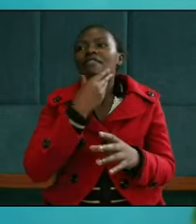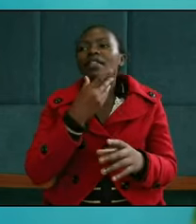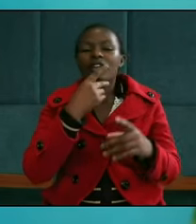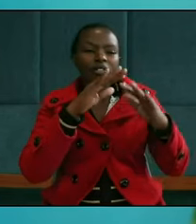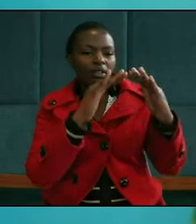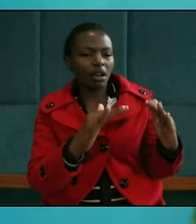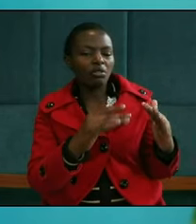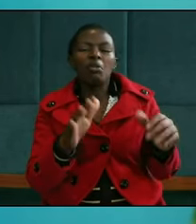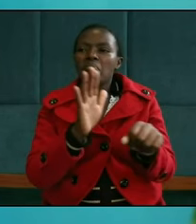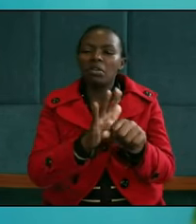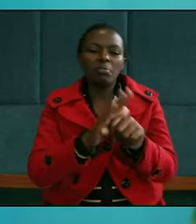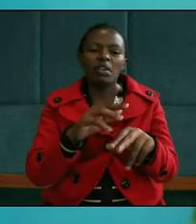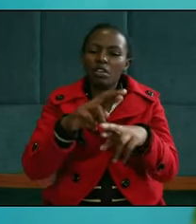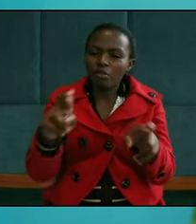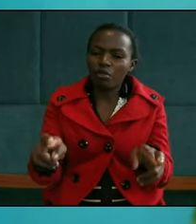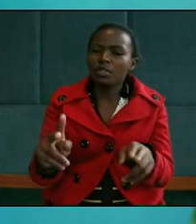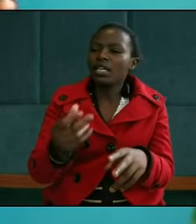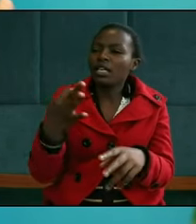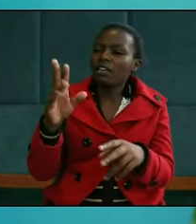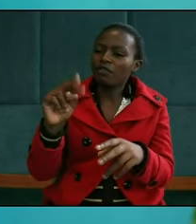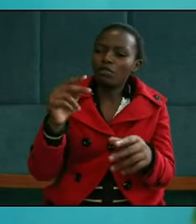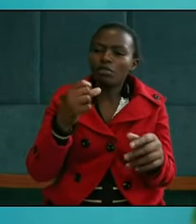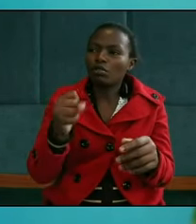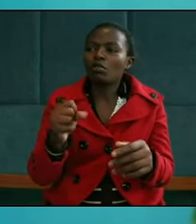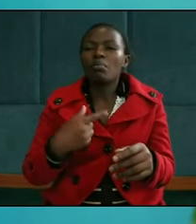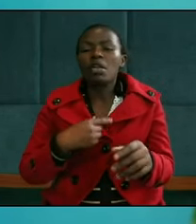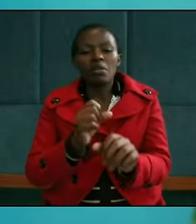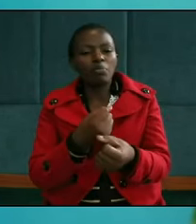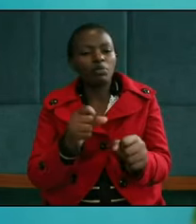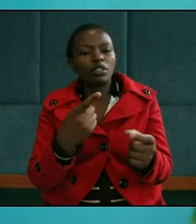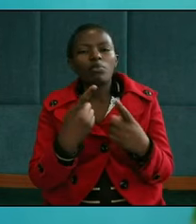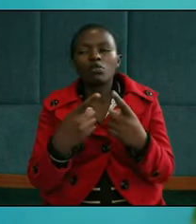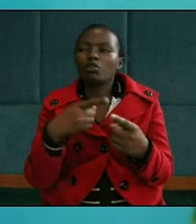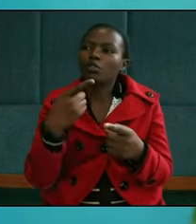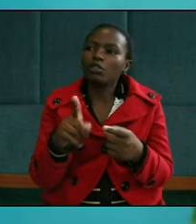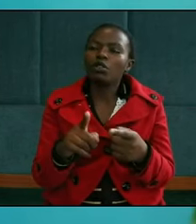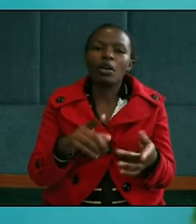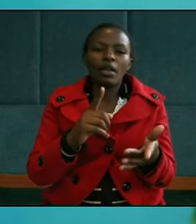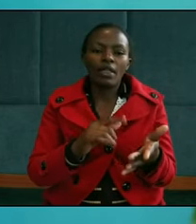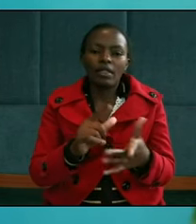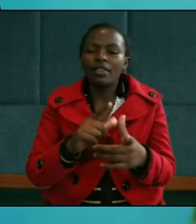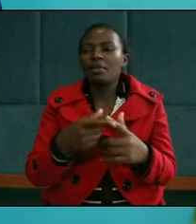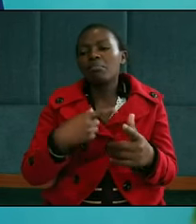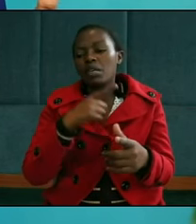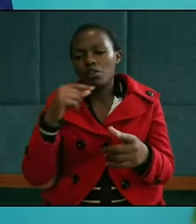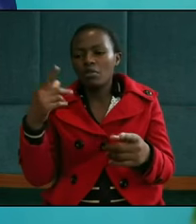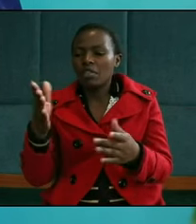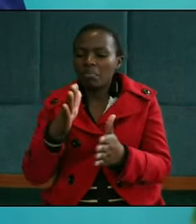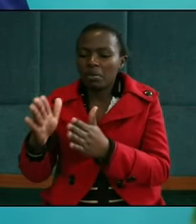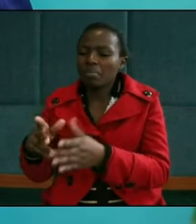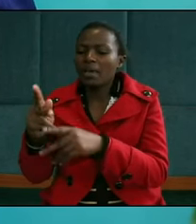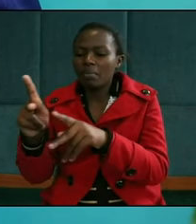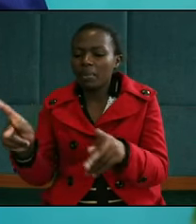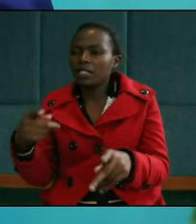you. I go to prepare a place for you, and if I go and prepare a place for you, I will come again and